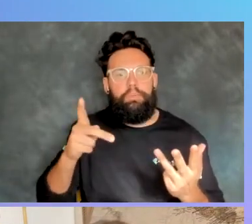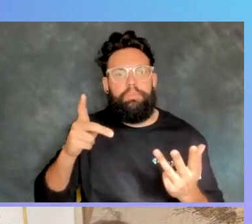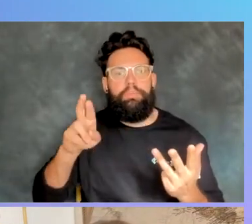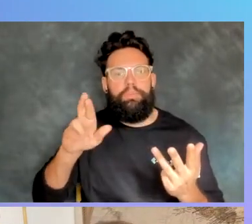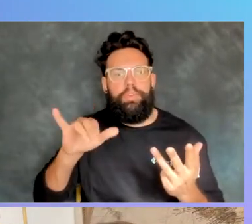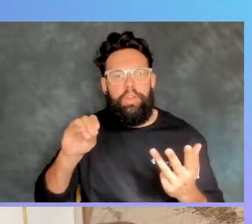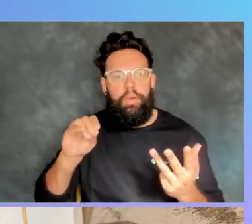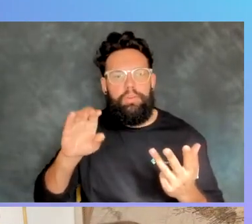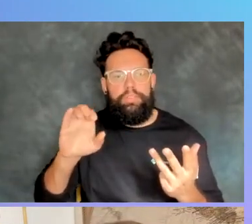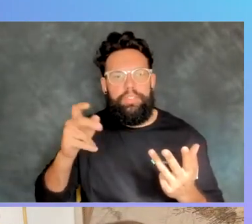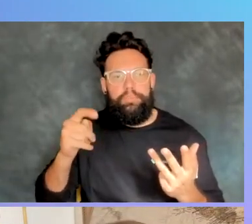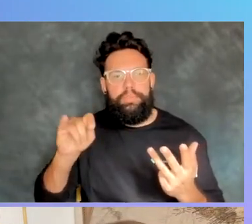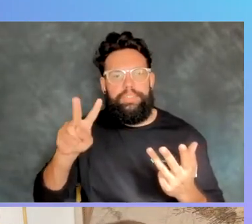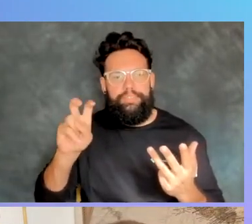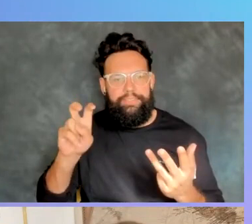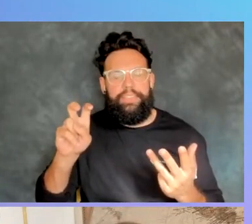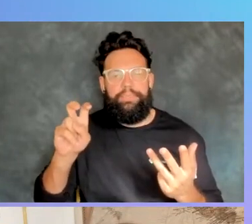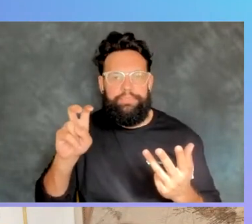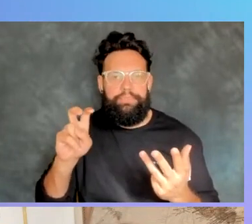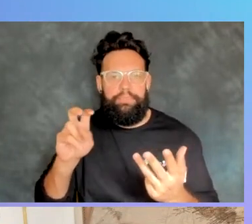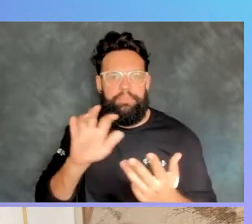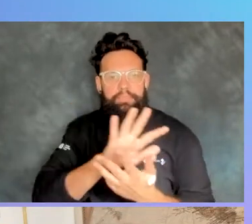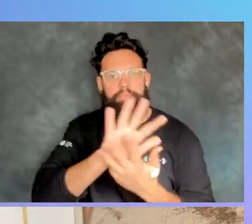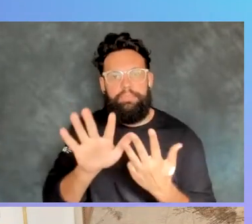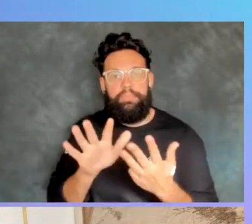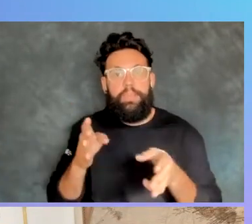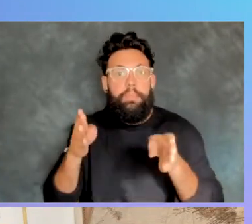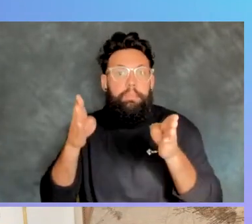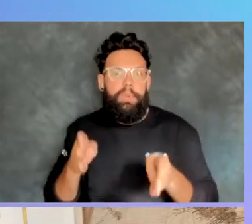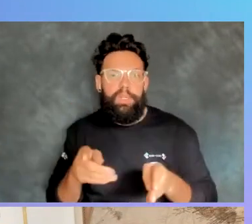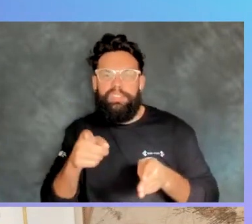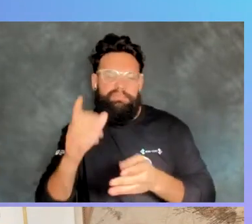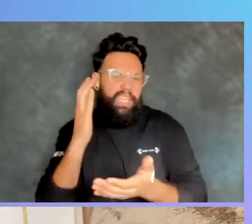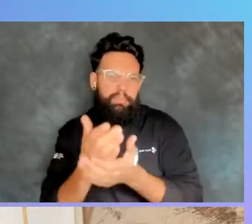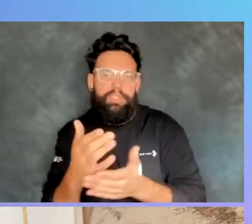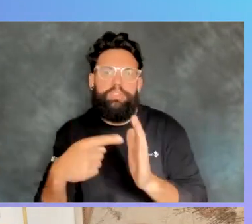the image on this slide shows someone using the mobile guide on their phone.